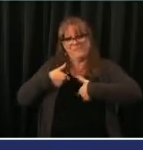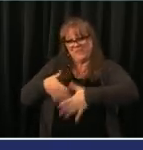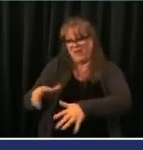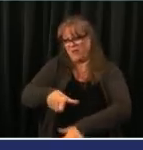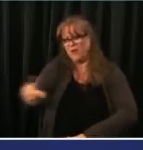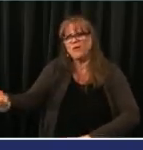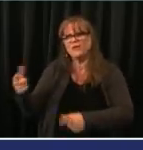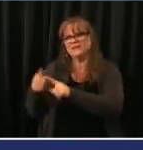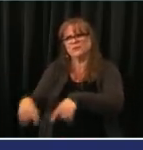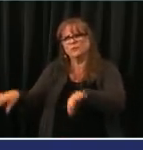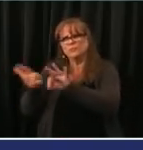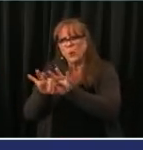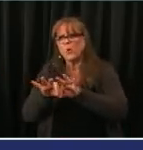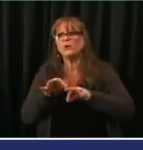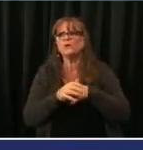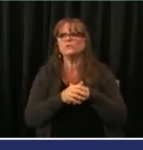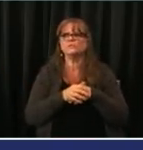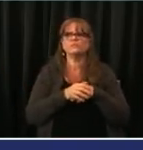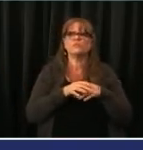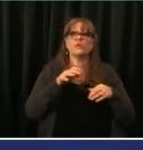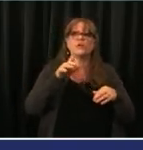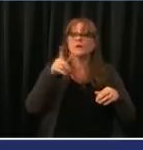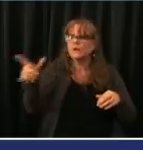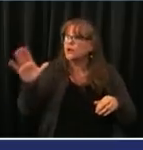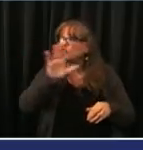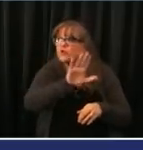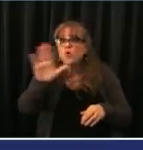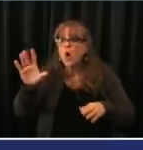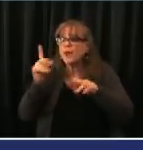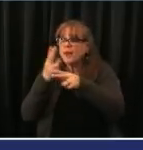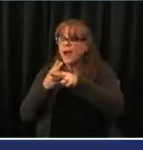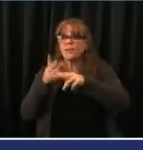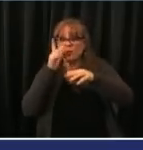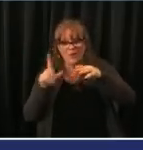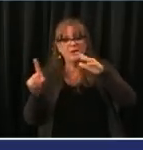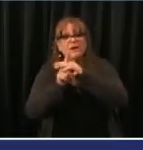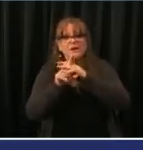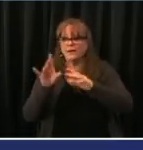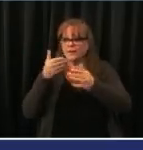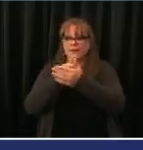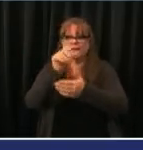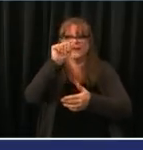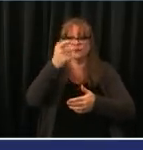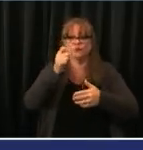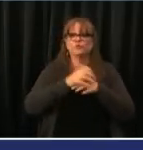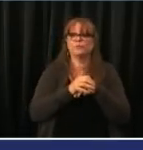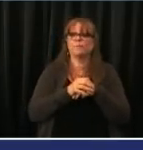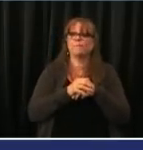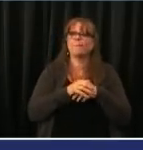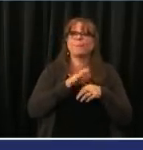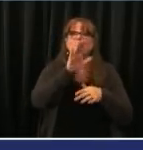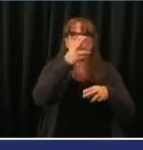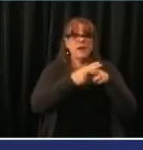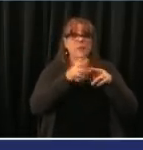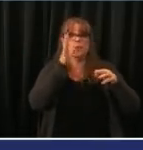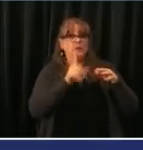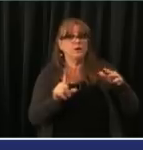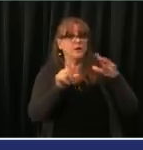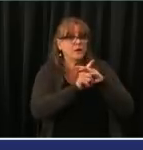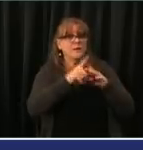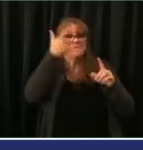the vaccine when you're up, and hopefully when you are up by nature of your age or your employer,